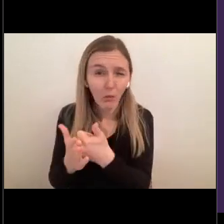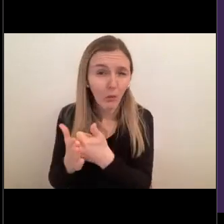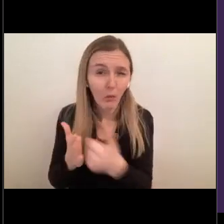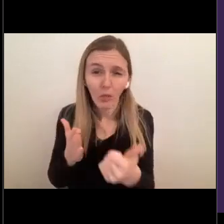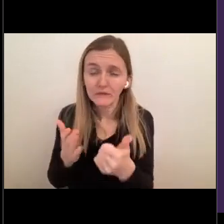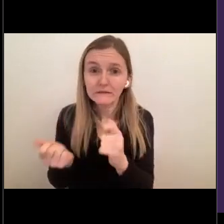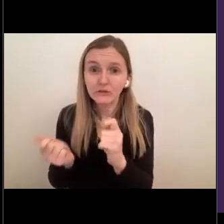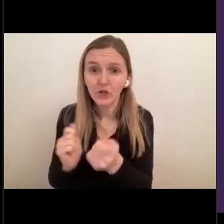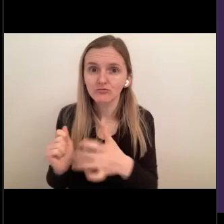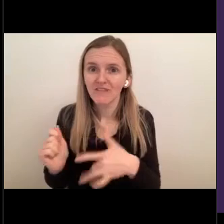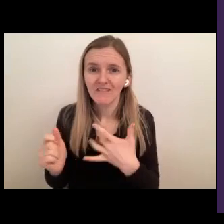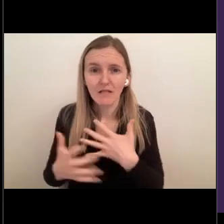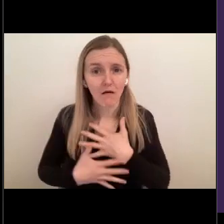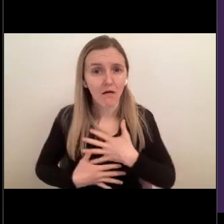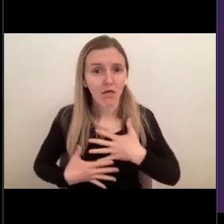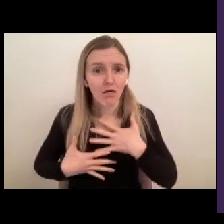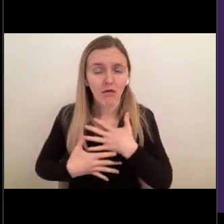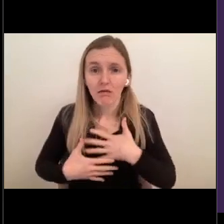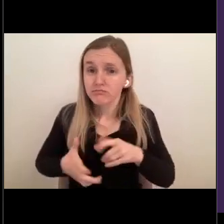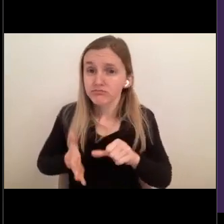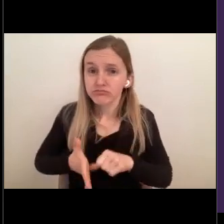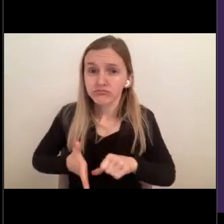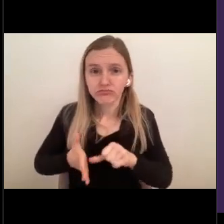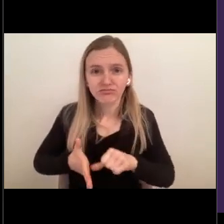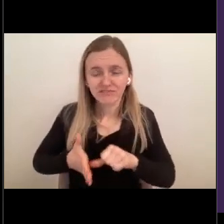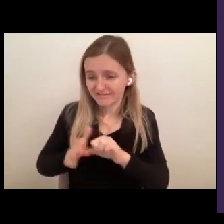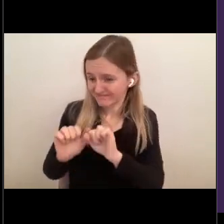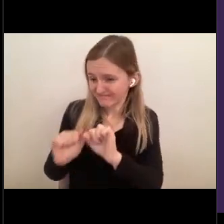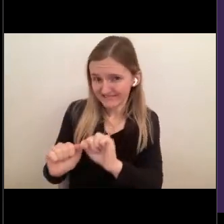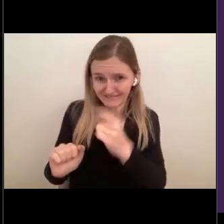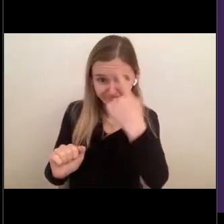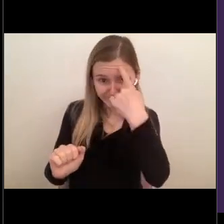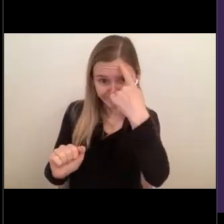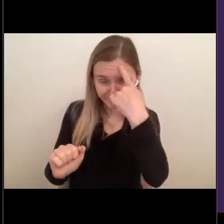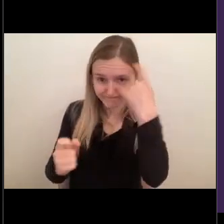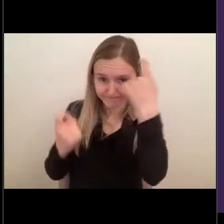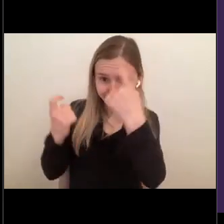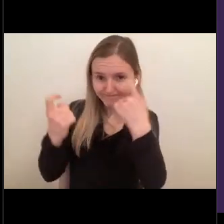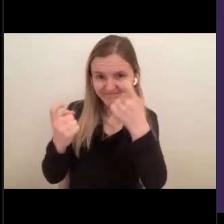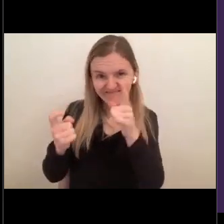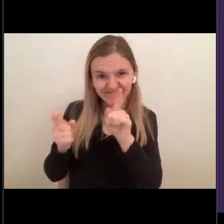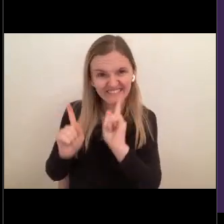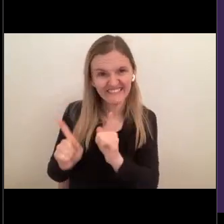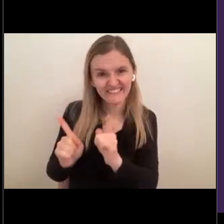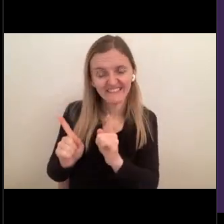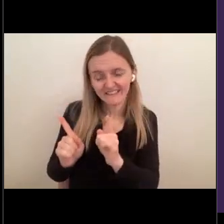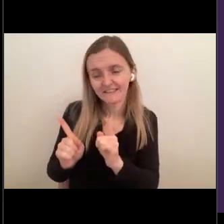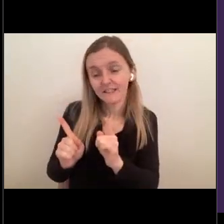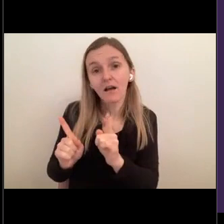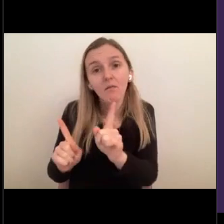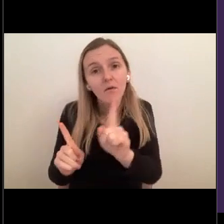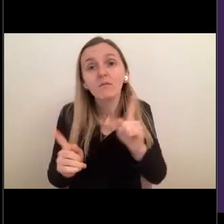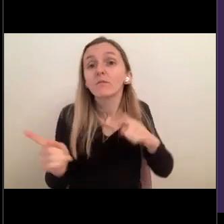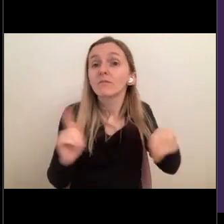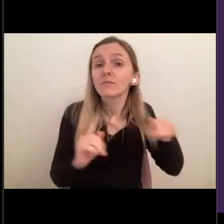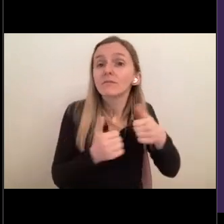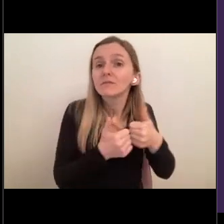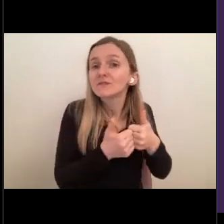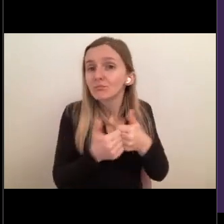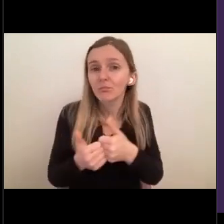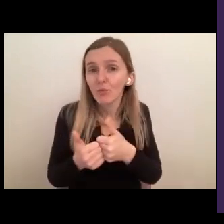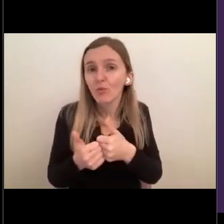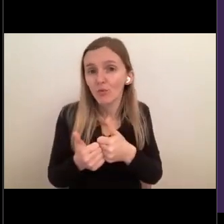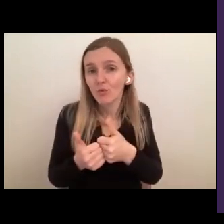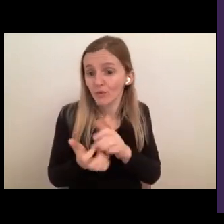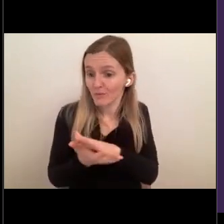routine. And that's just their way of thinking, that's the way they are. But what we can support that young person to do is to know what to do when